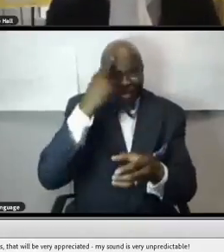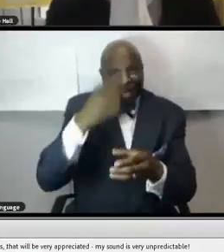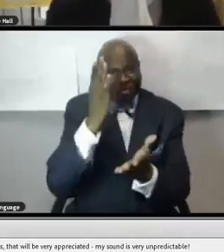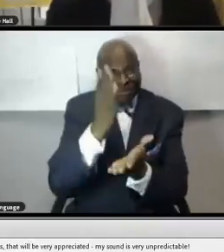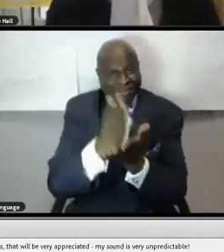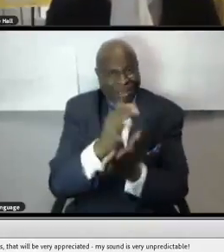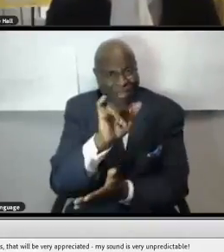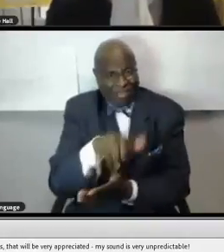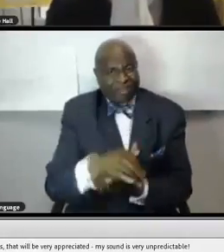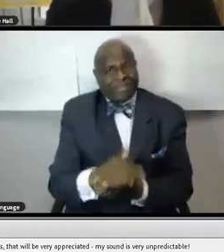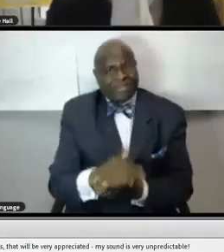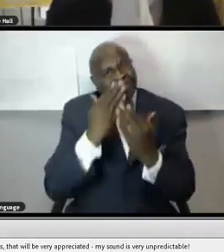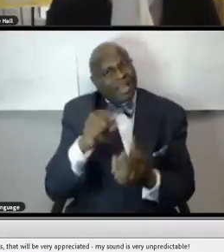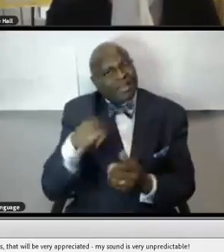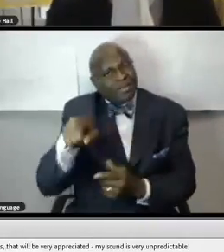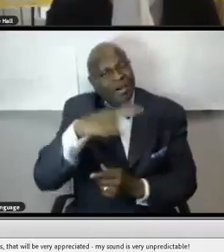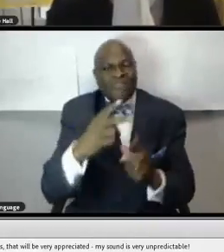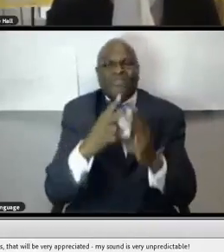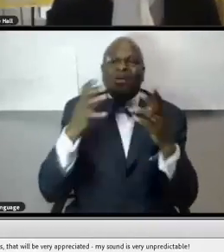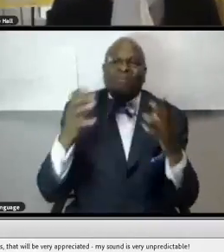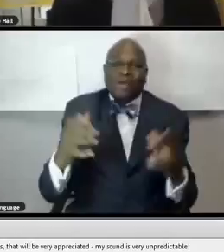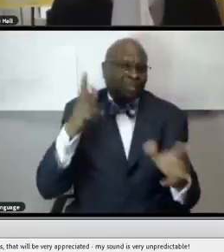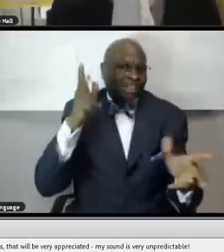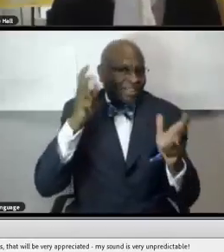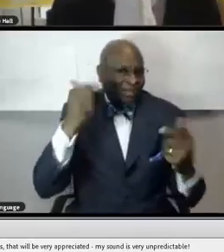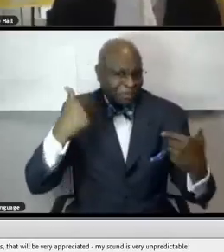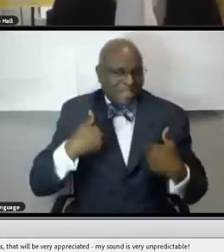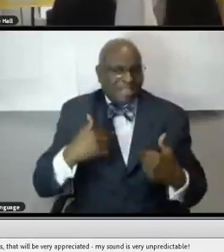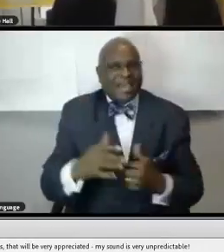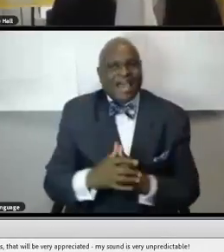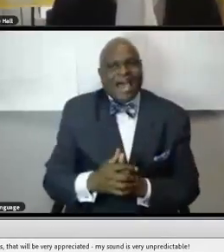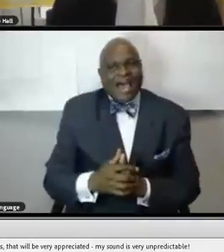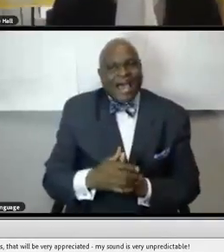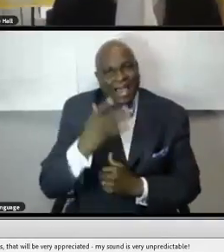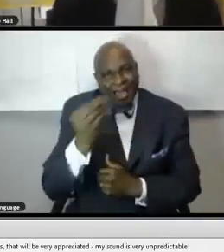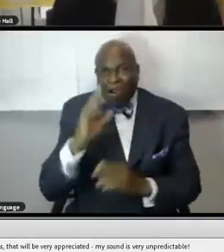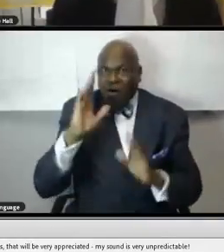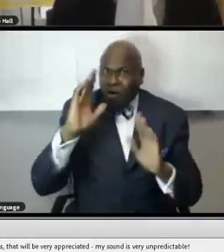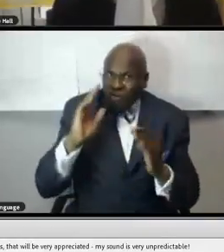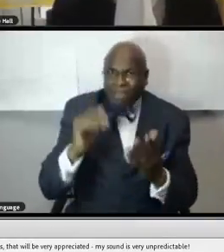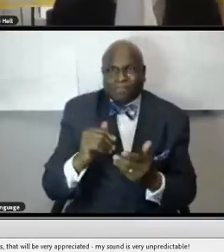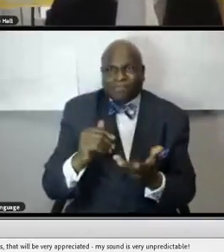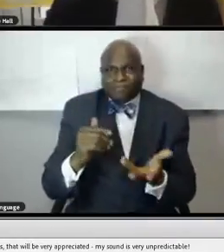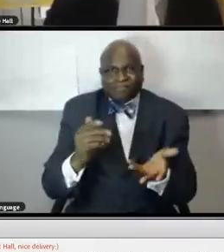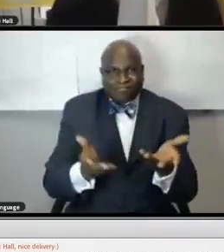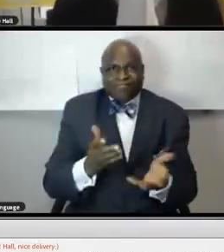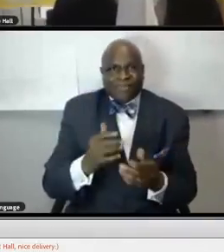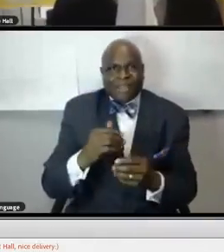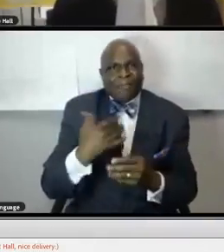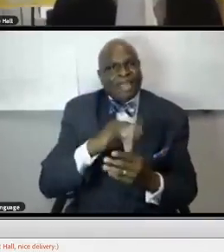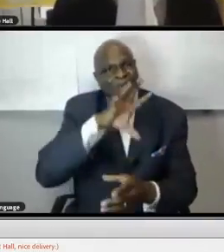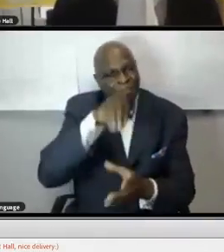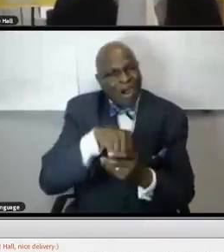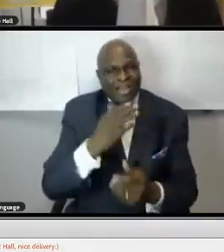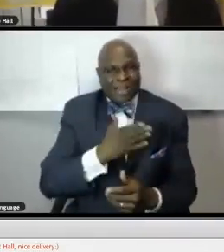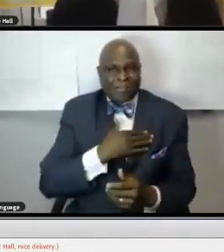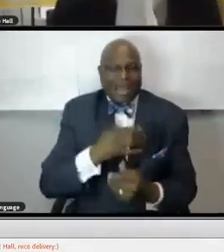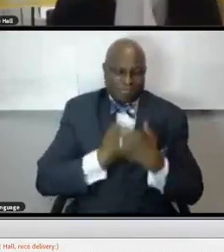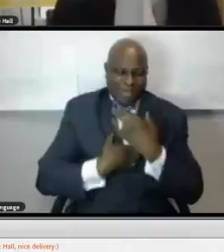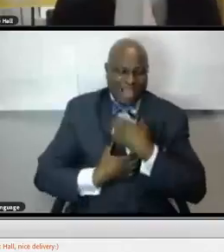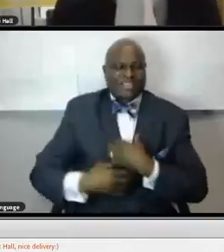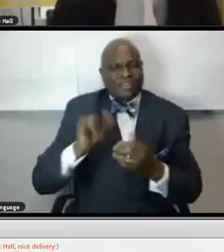at that. Thank you all very much for listening, and hopefully being a part of my passion